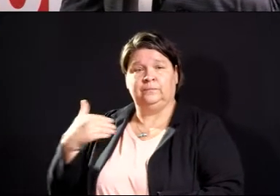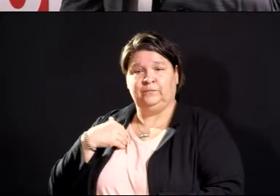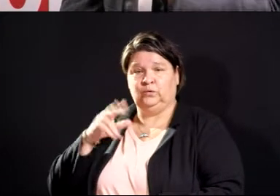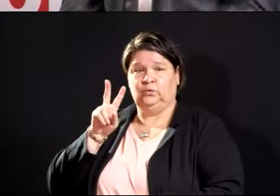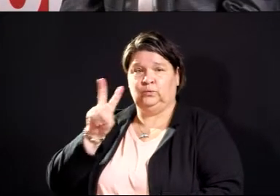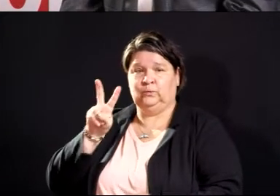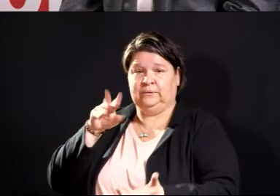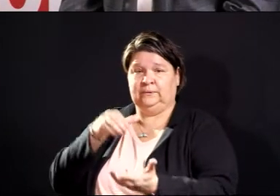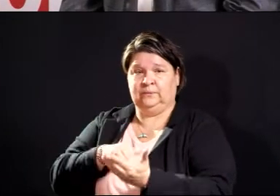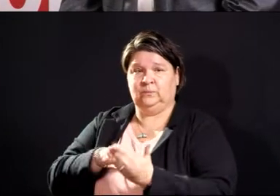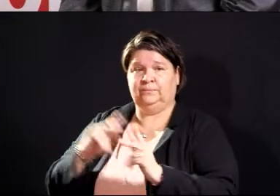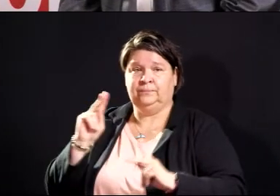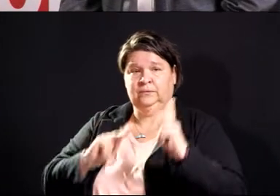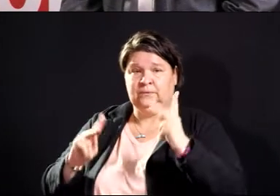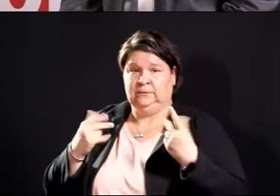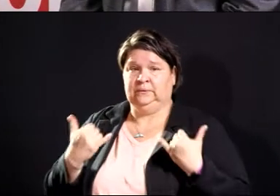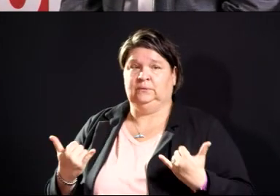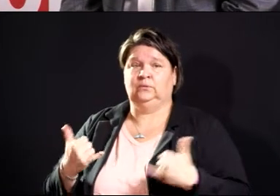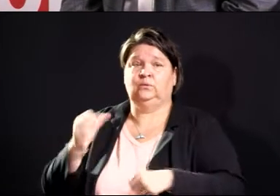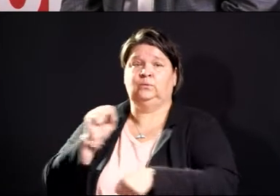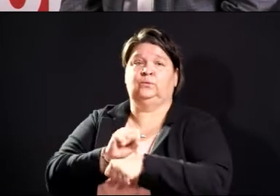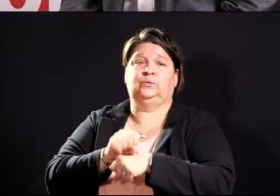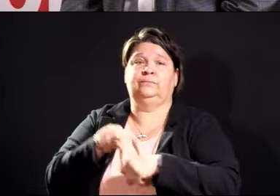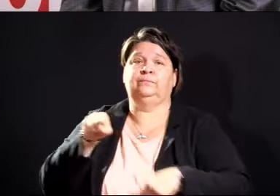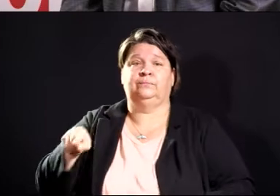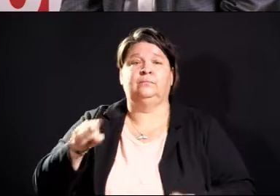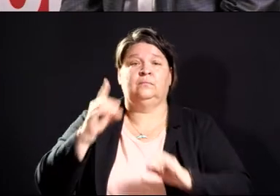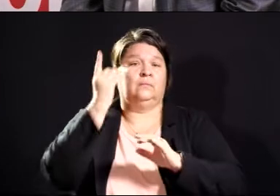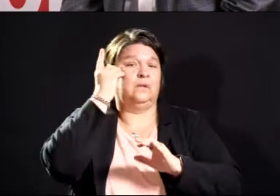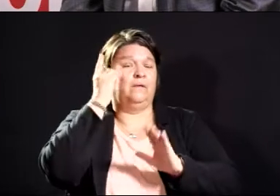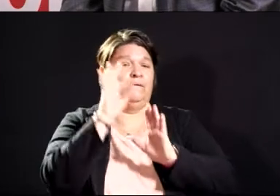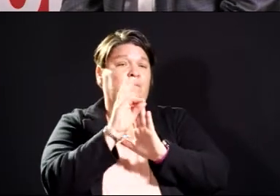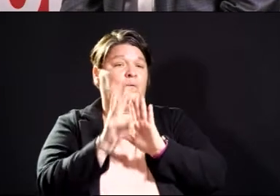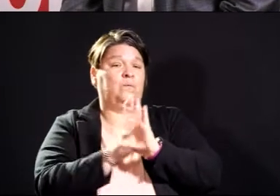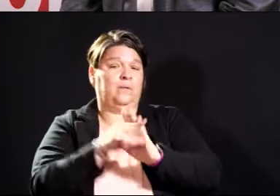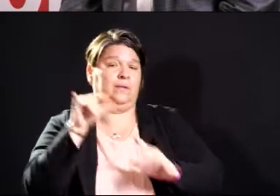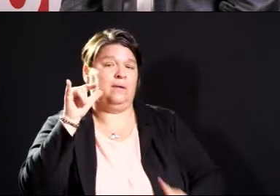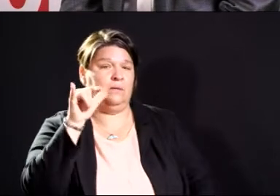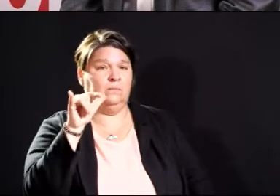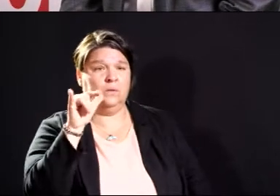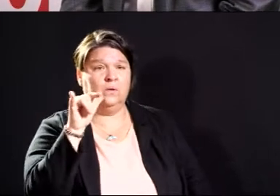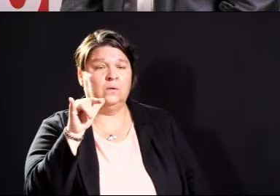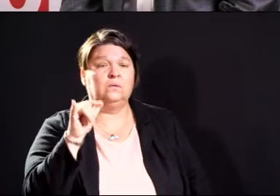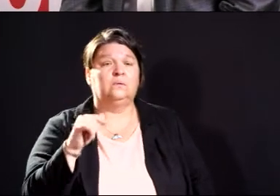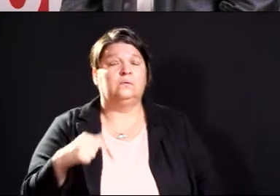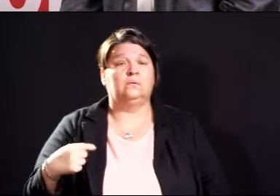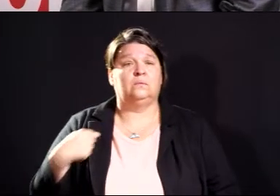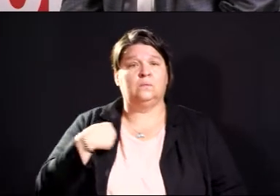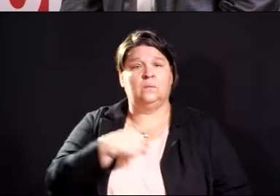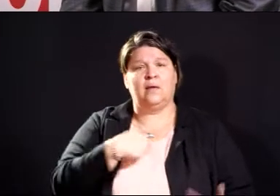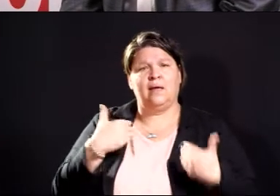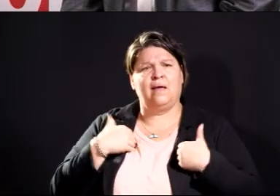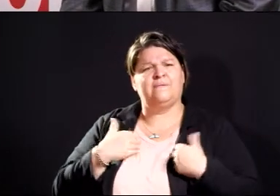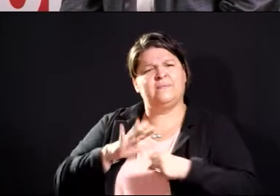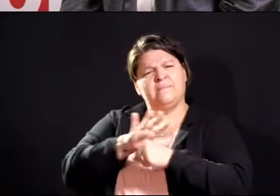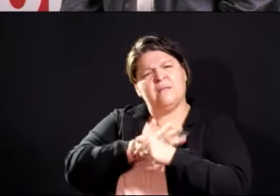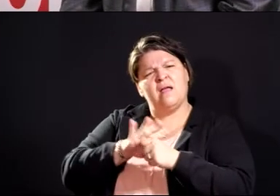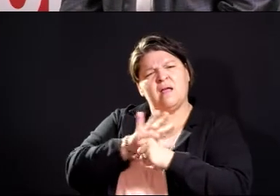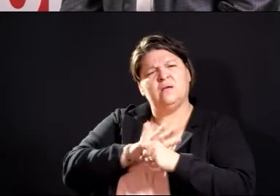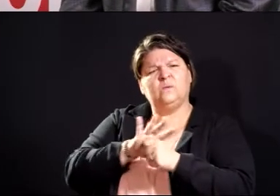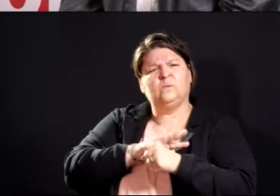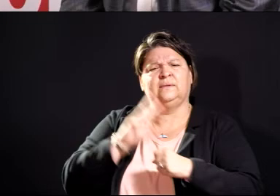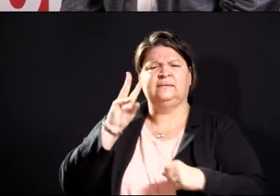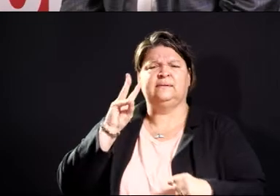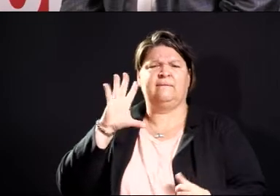for DFW Airport. And there's approximately 65,000 people that work at